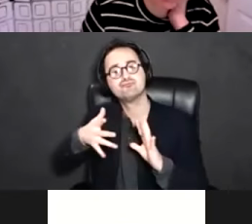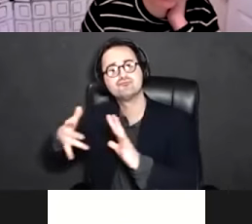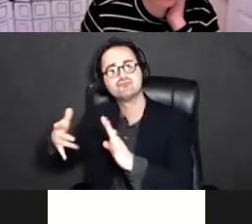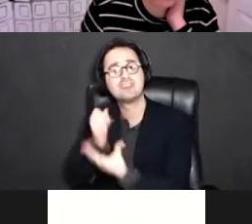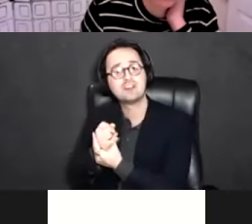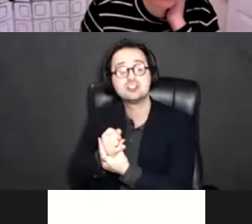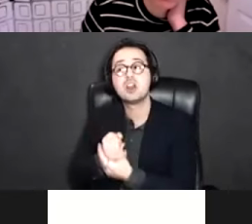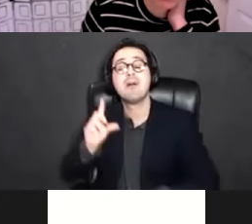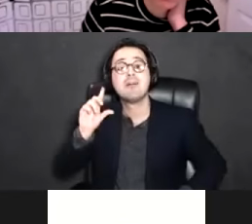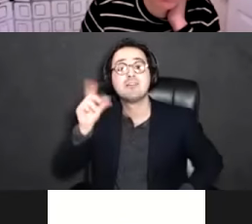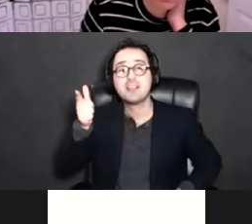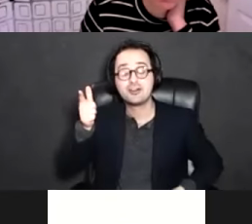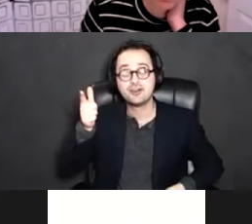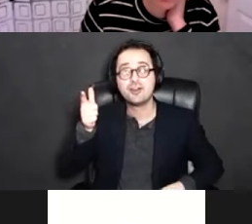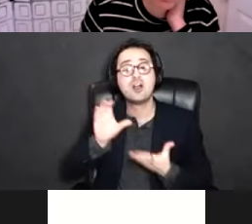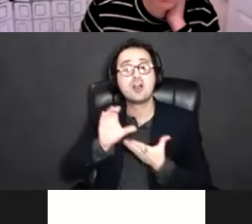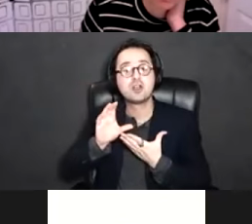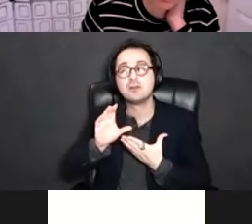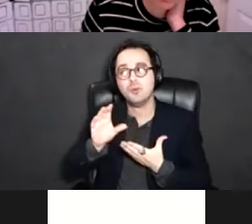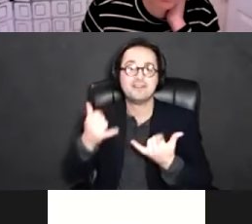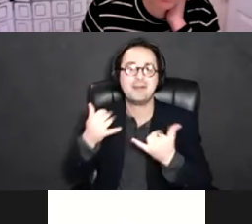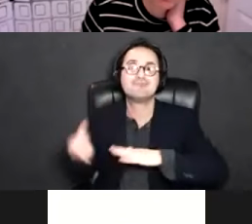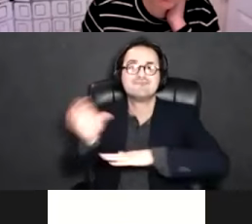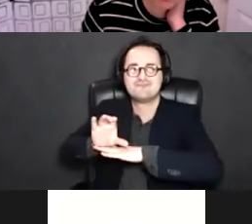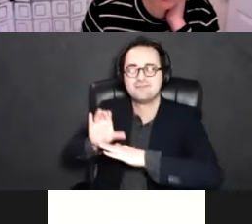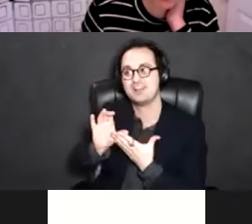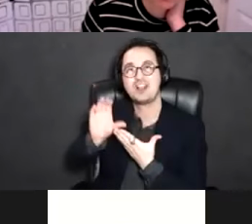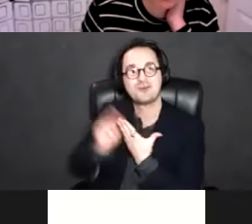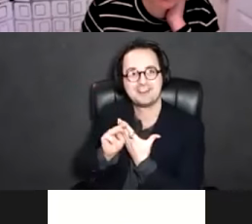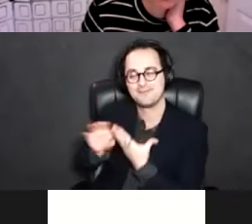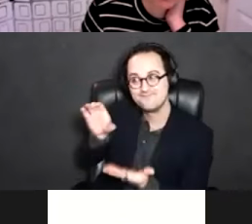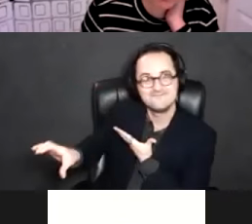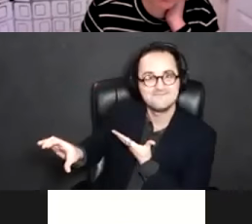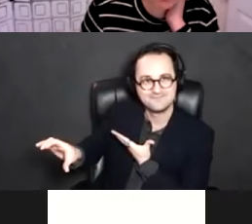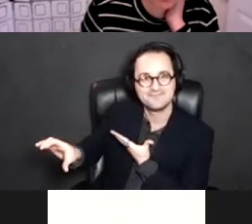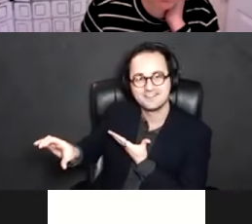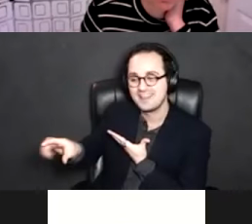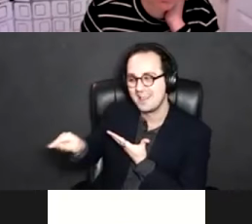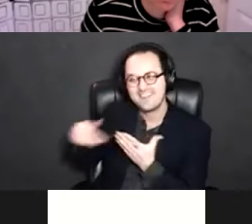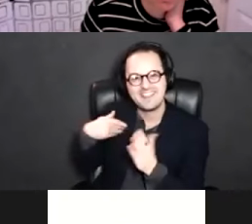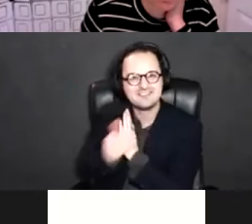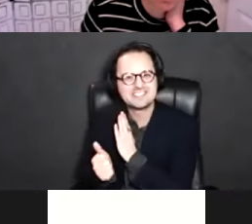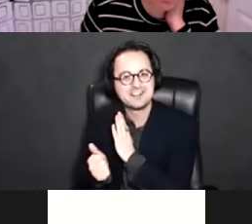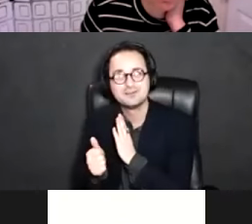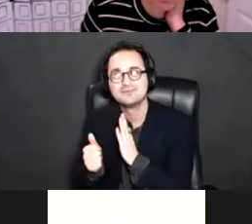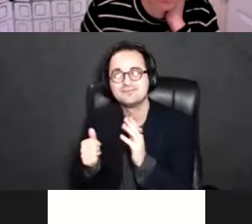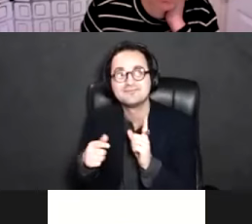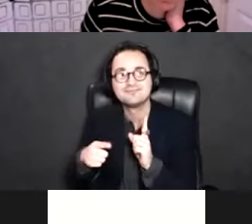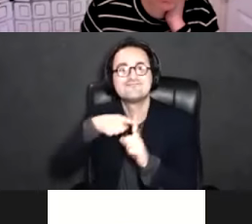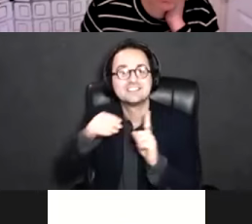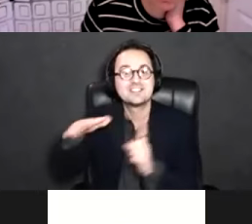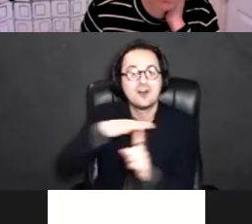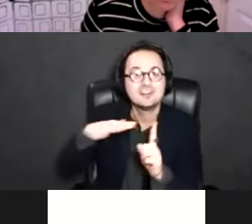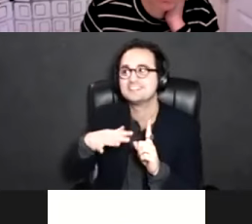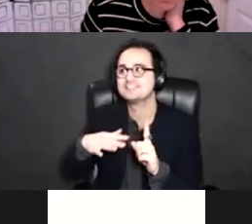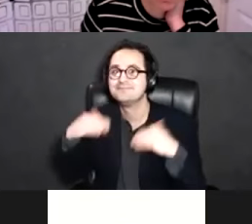layer on a curriculum, and the skill that they were being taught within this like broader context of like a highly engaging